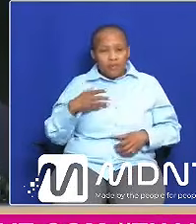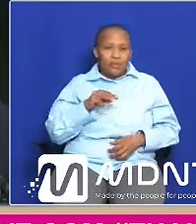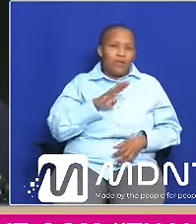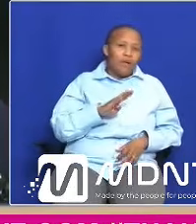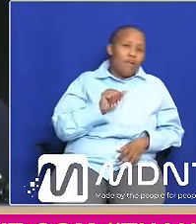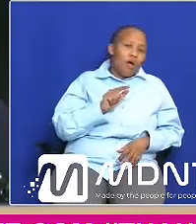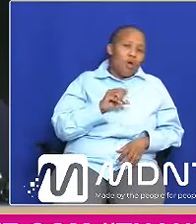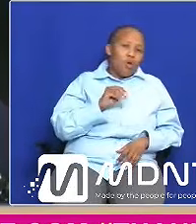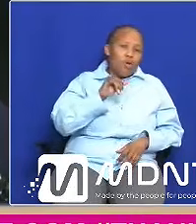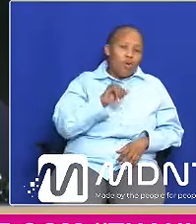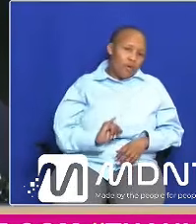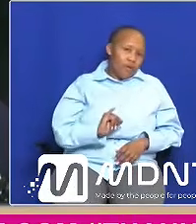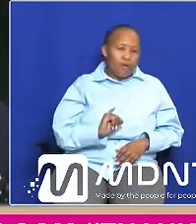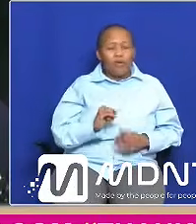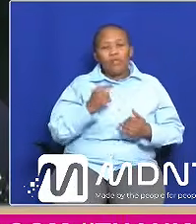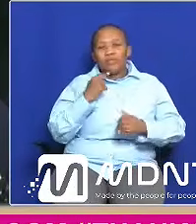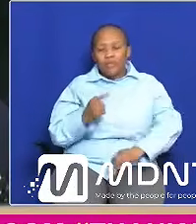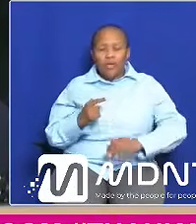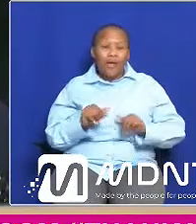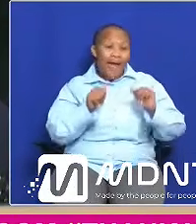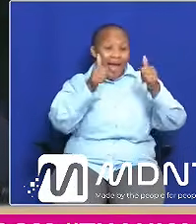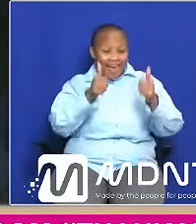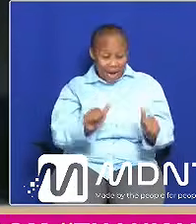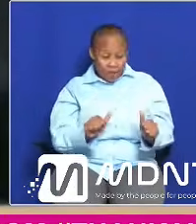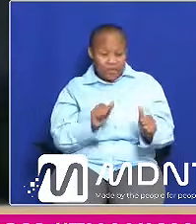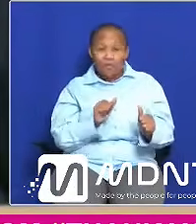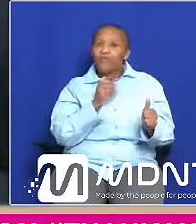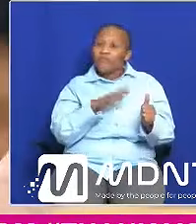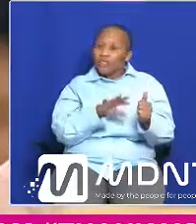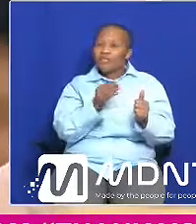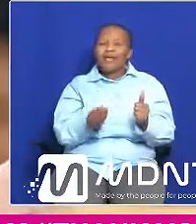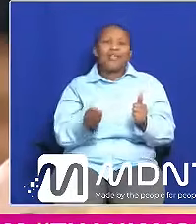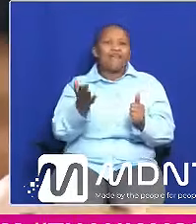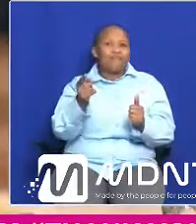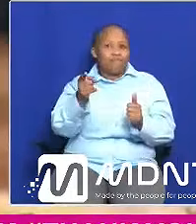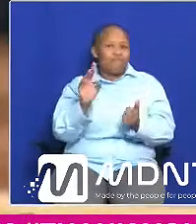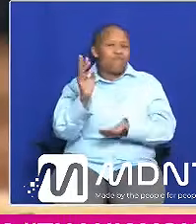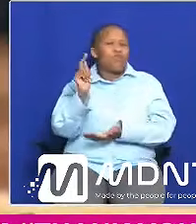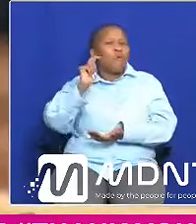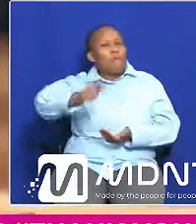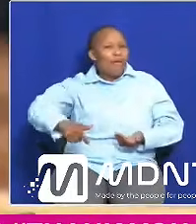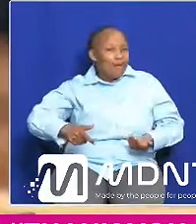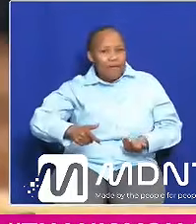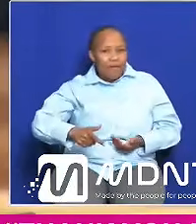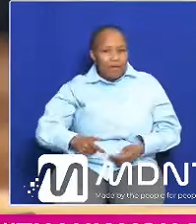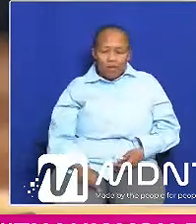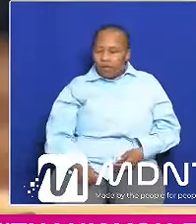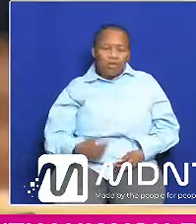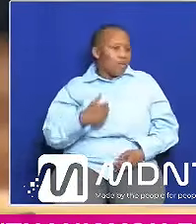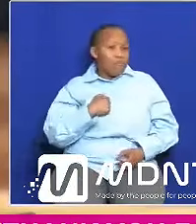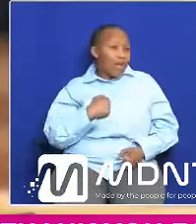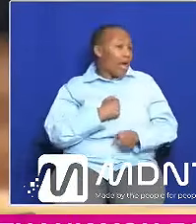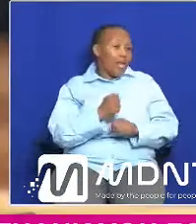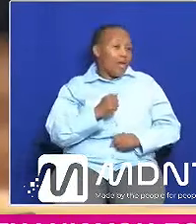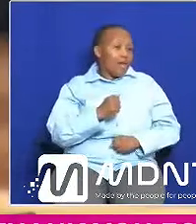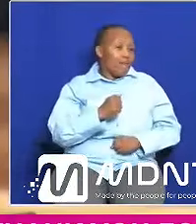was nominated for him to go and make payment in. That is not what I understood the evidence. I didn't say that, and the witness understood me and answered. I didn't say